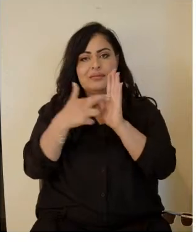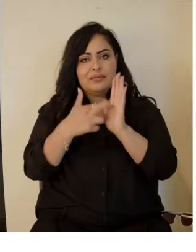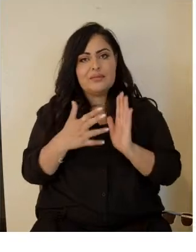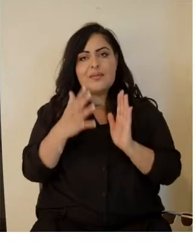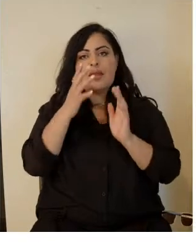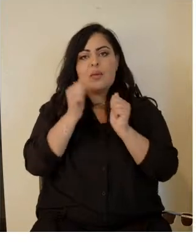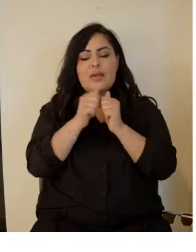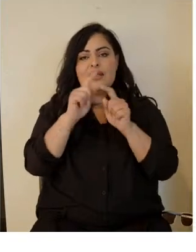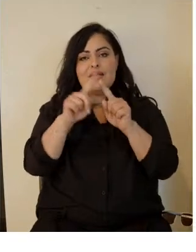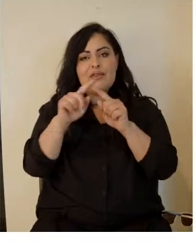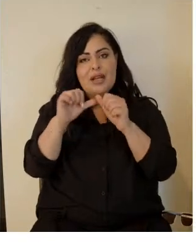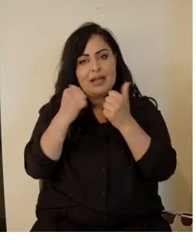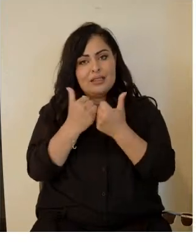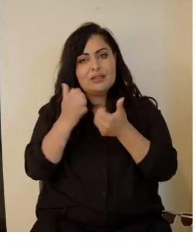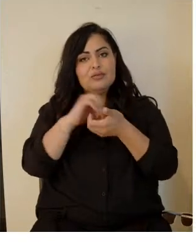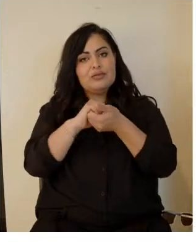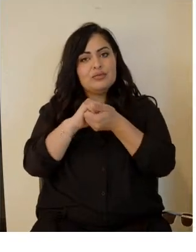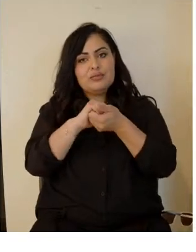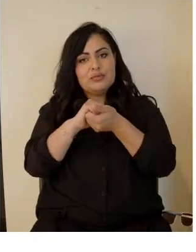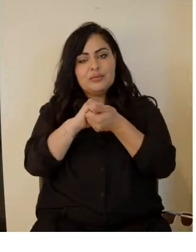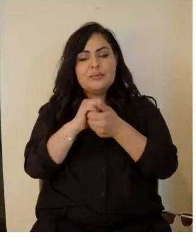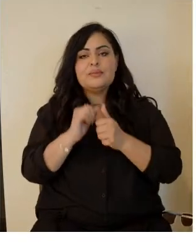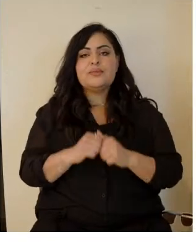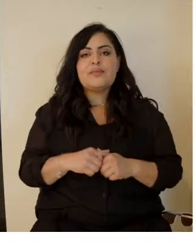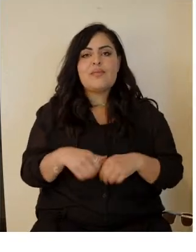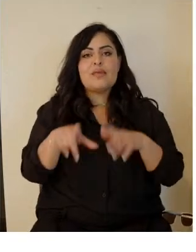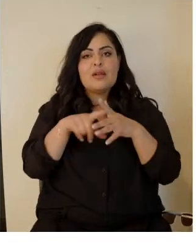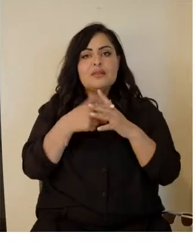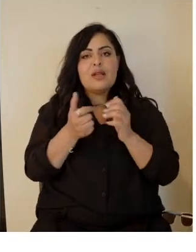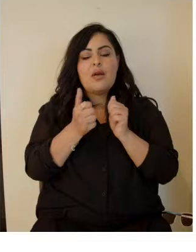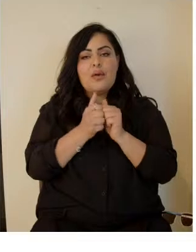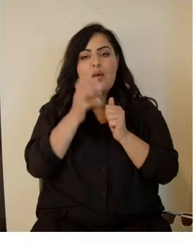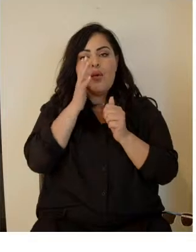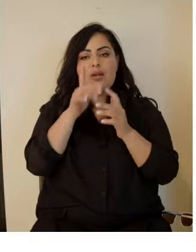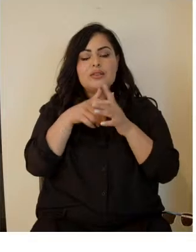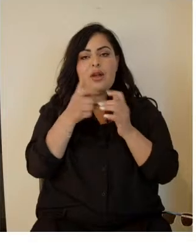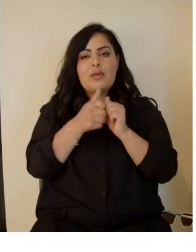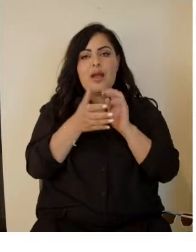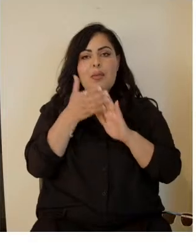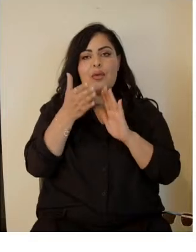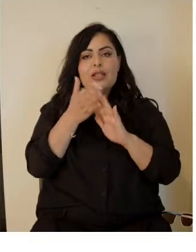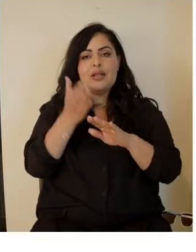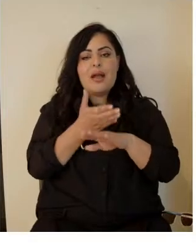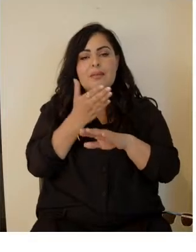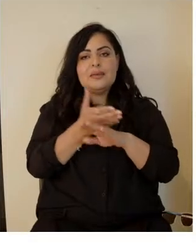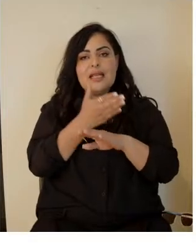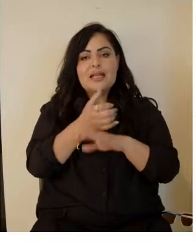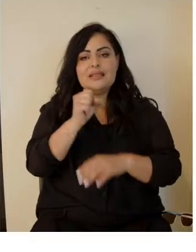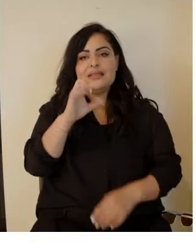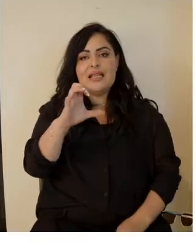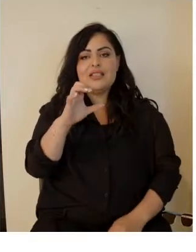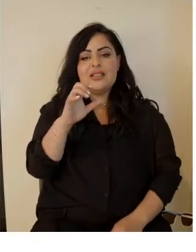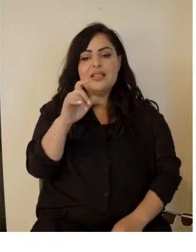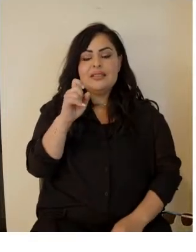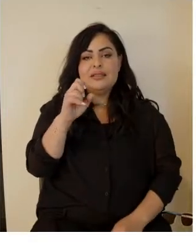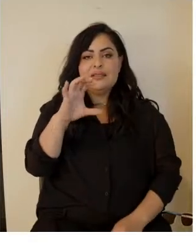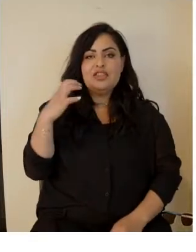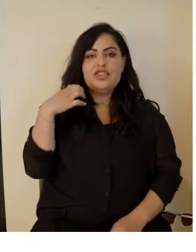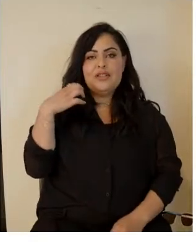we're working with in unified command on this. To start us out, we're going to start out with operations update with Section Chief Ernie Villa.